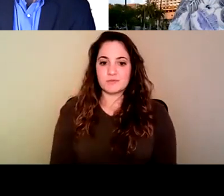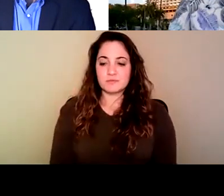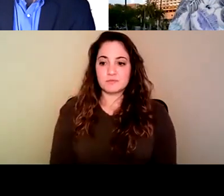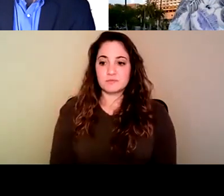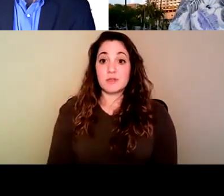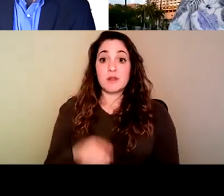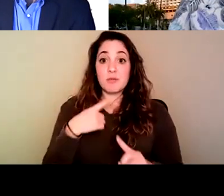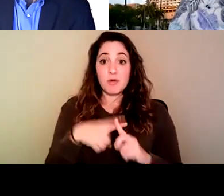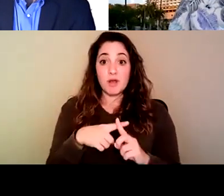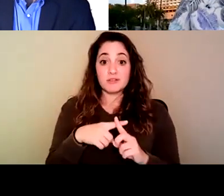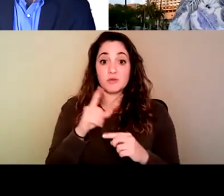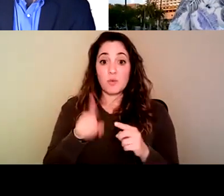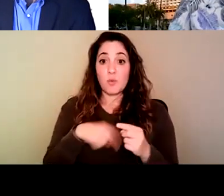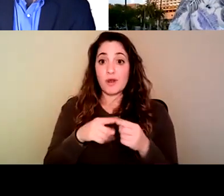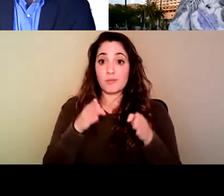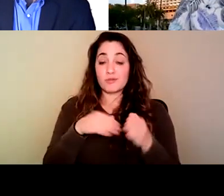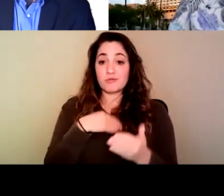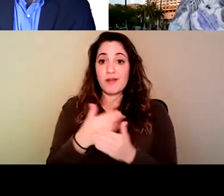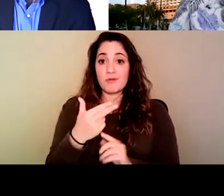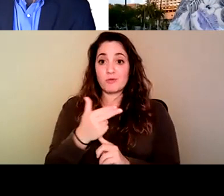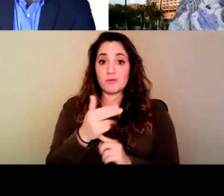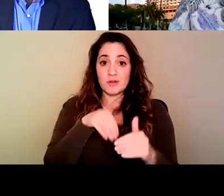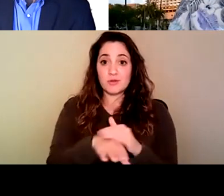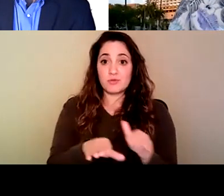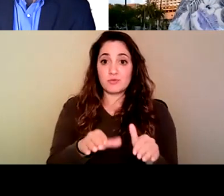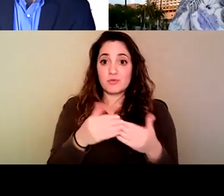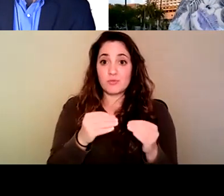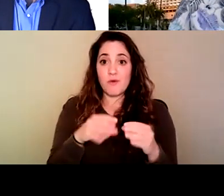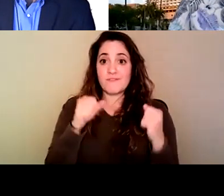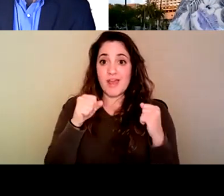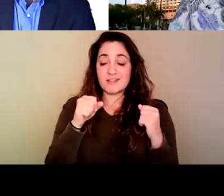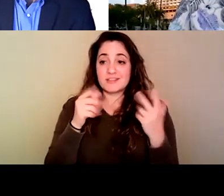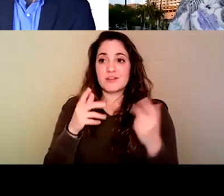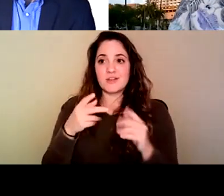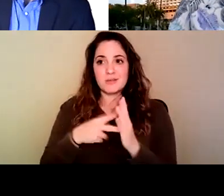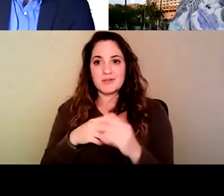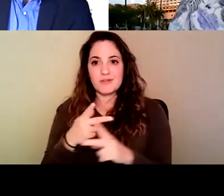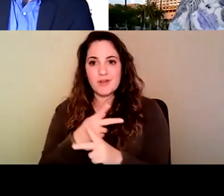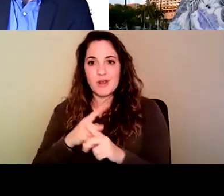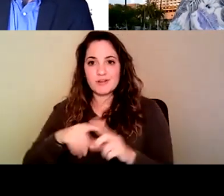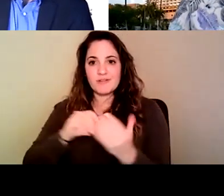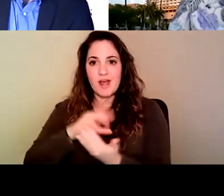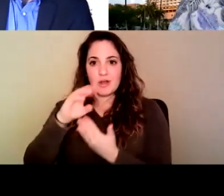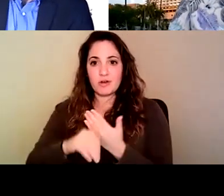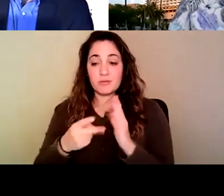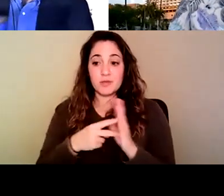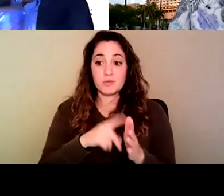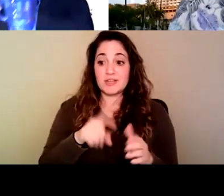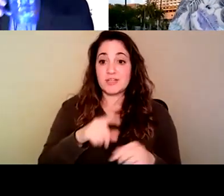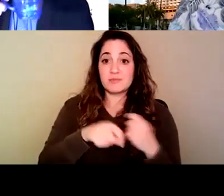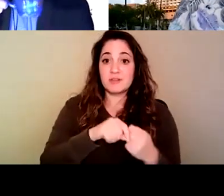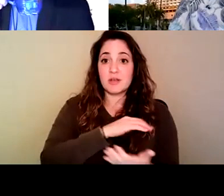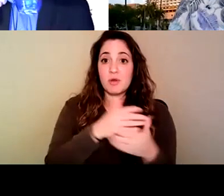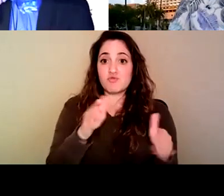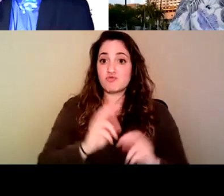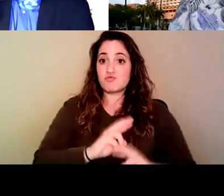quicker and using algorithms to understand when they're going to arrive, so X number of rooms are ready and kind of work from that perspective,